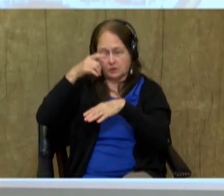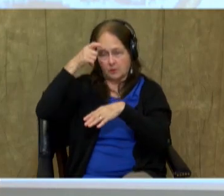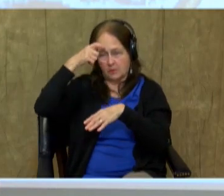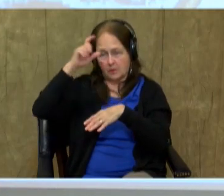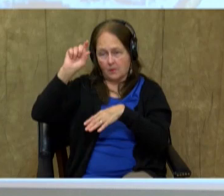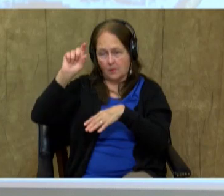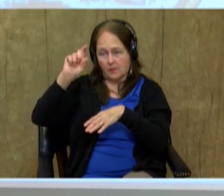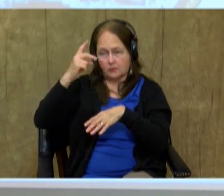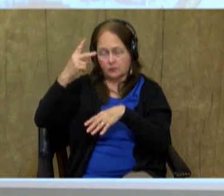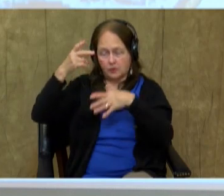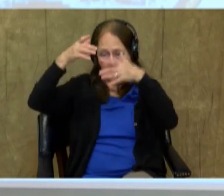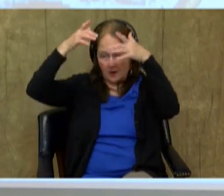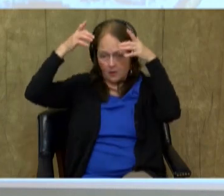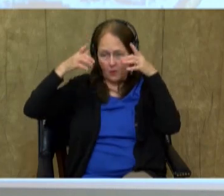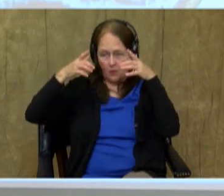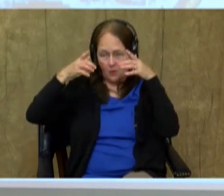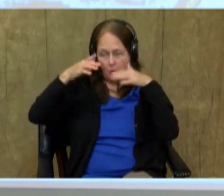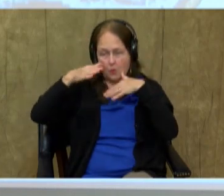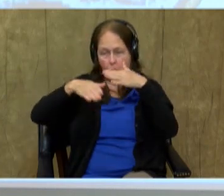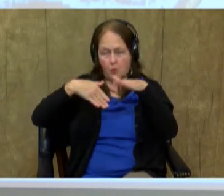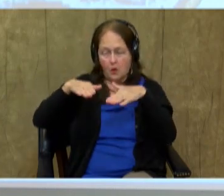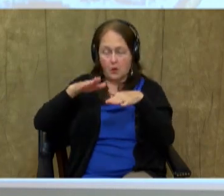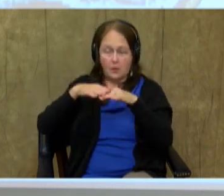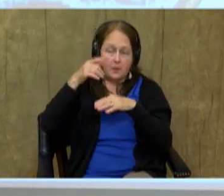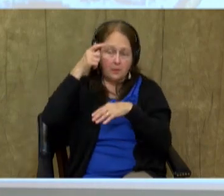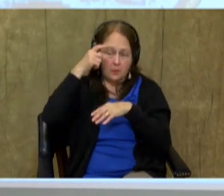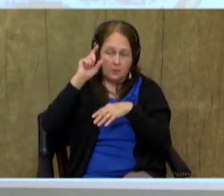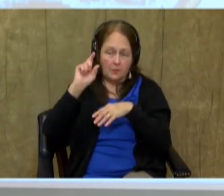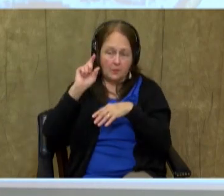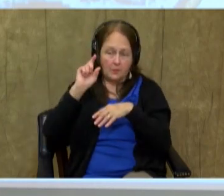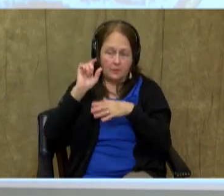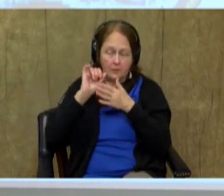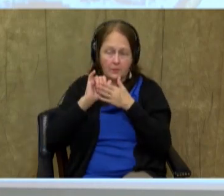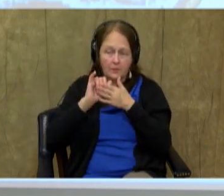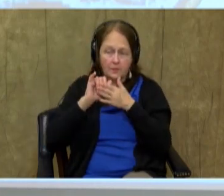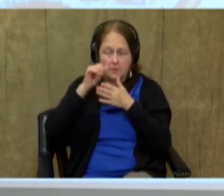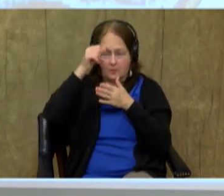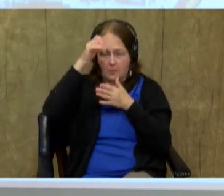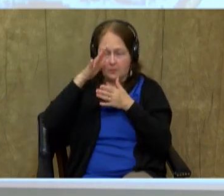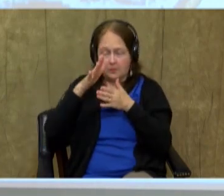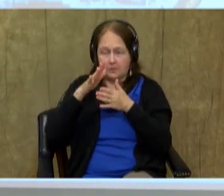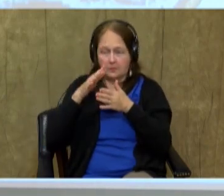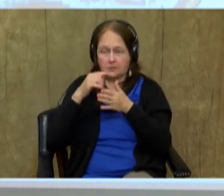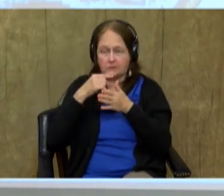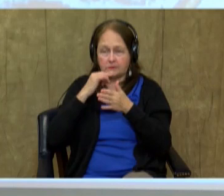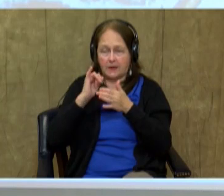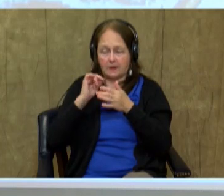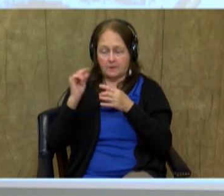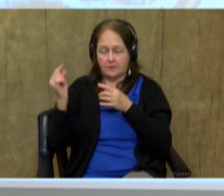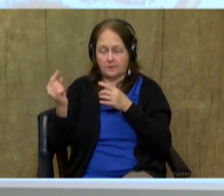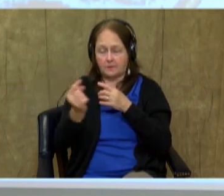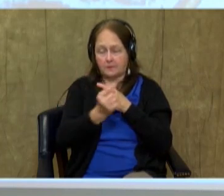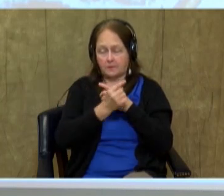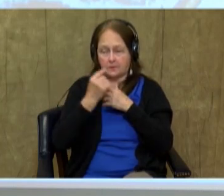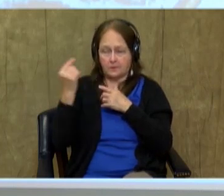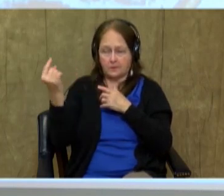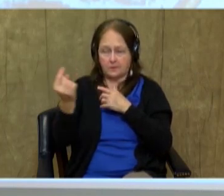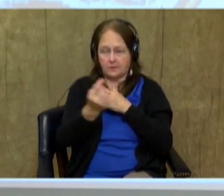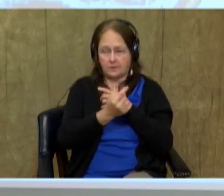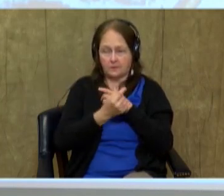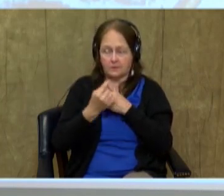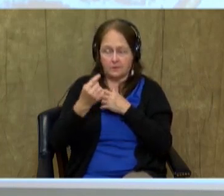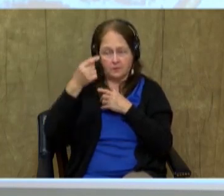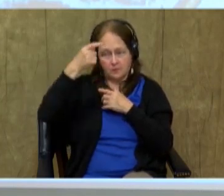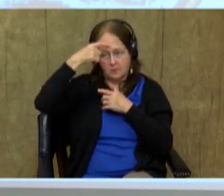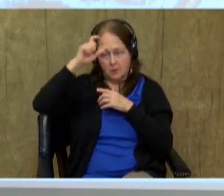with it the 2 astronauts that get to walk on the moon. The commander has to stay in orbit around the moon.